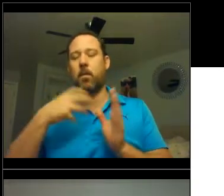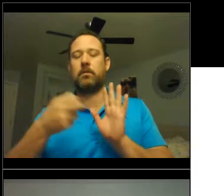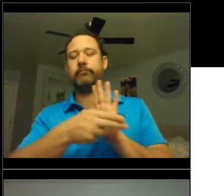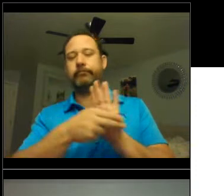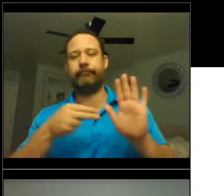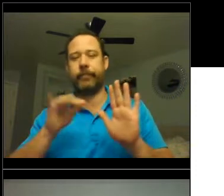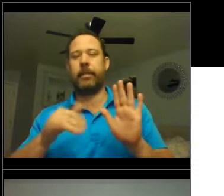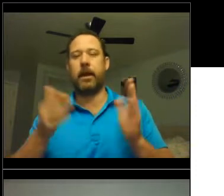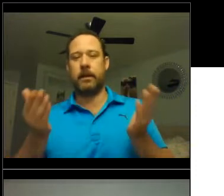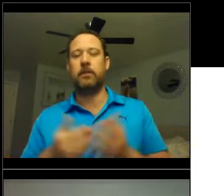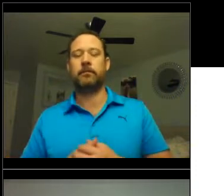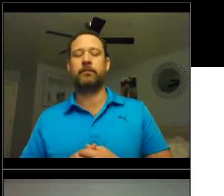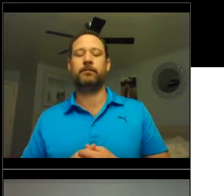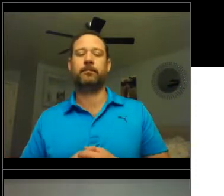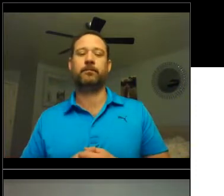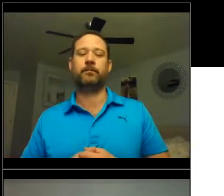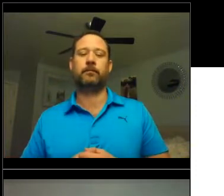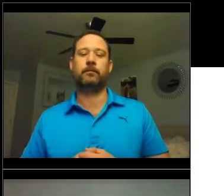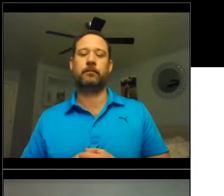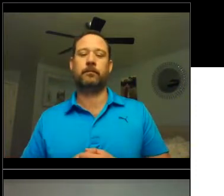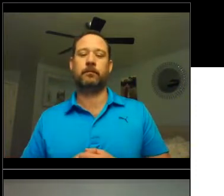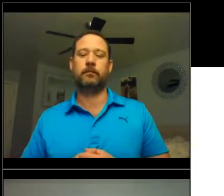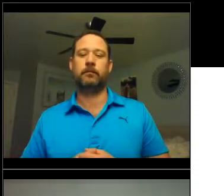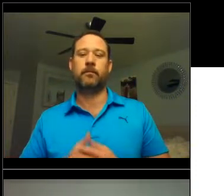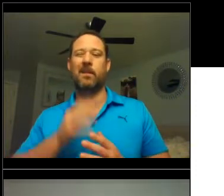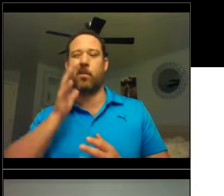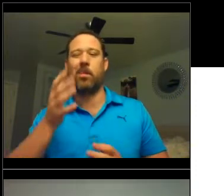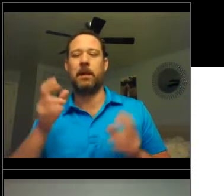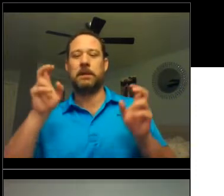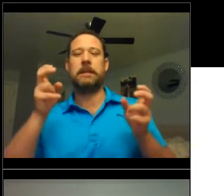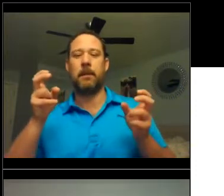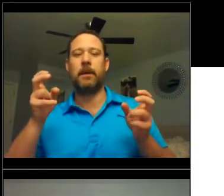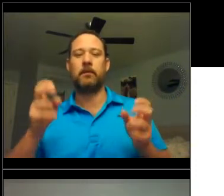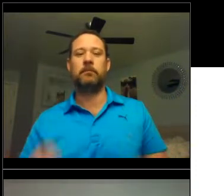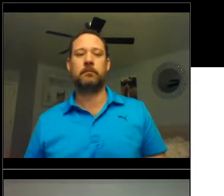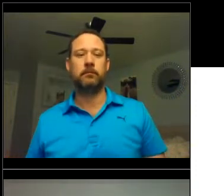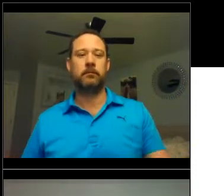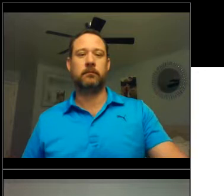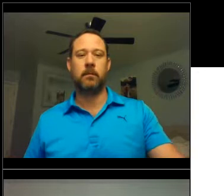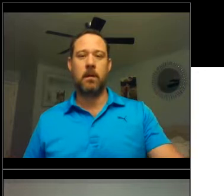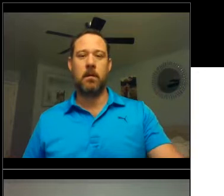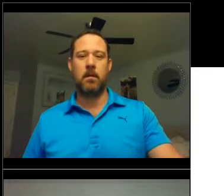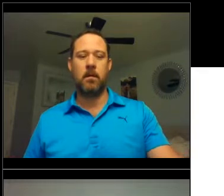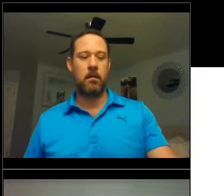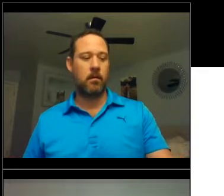that here as it's going to be a topic of conversation.